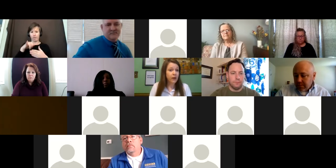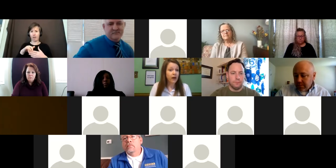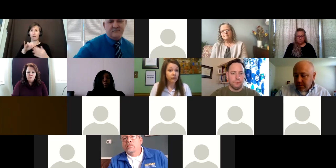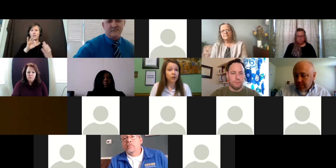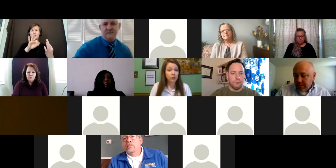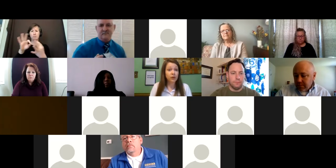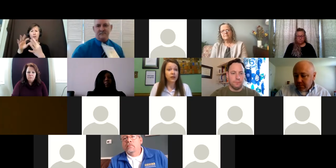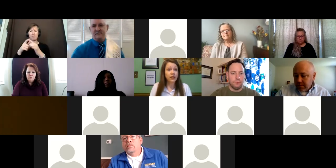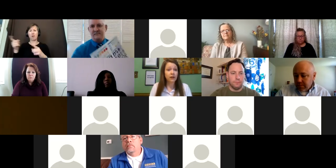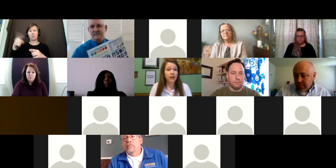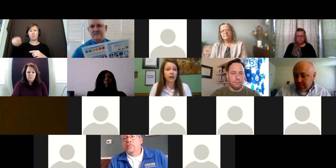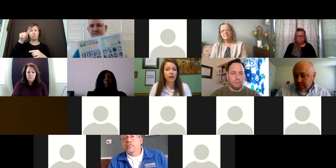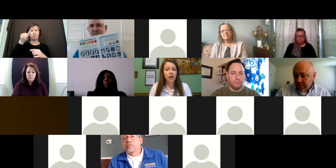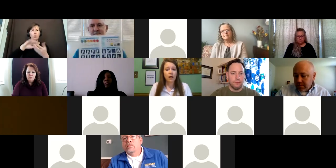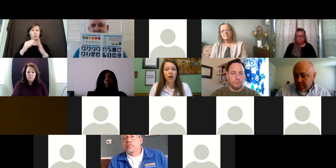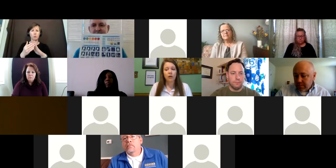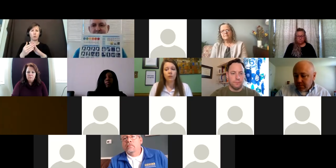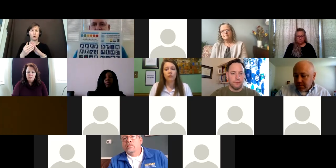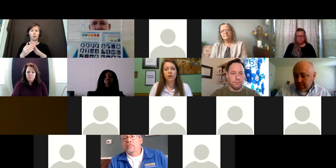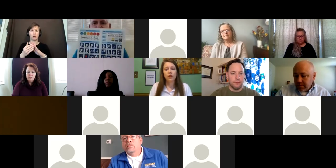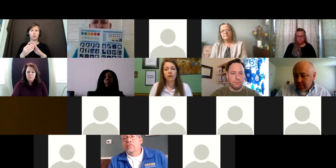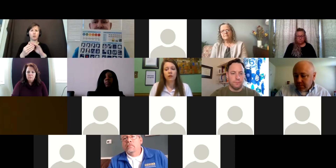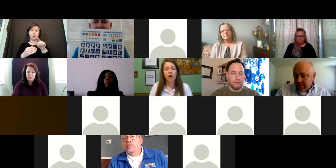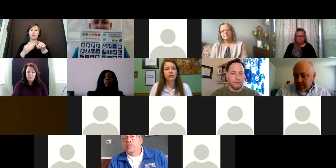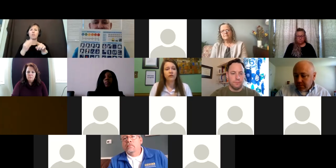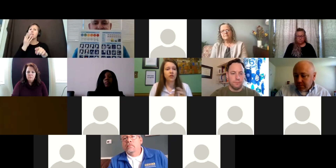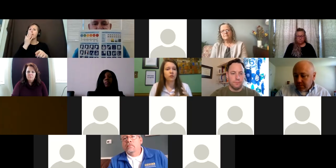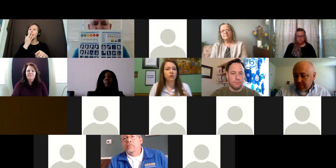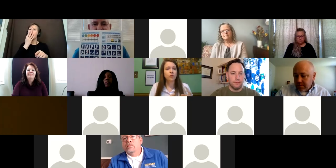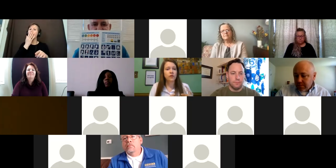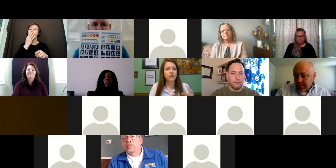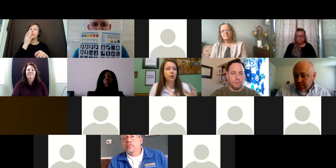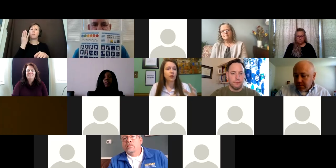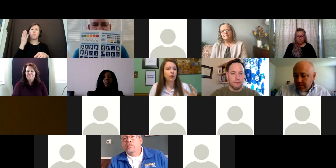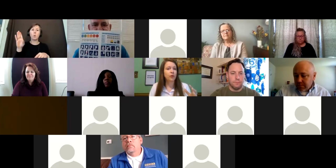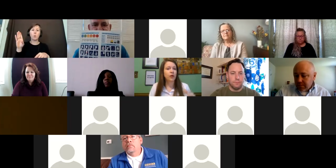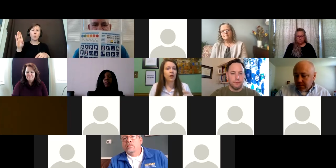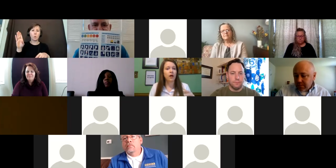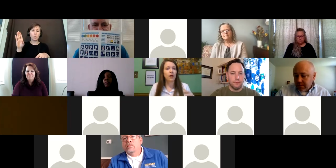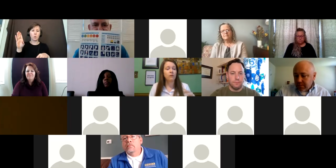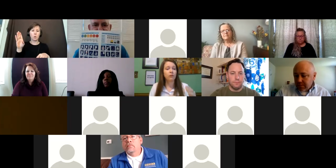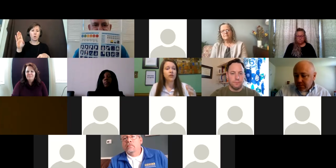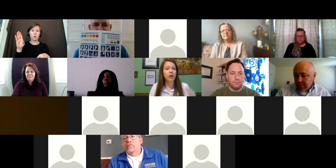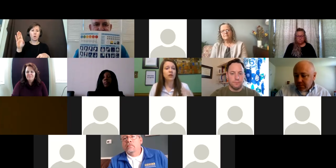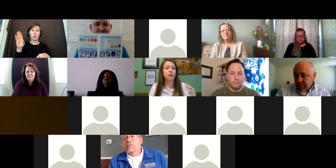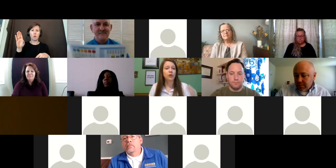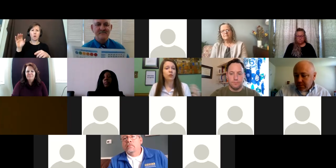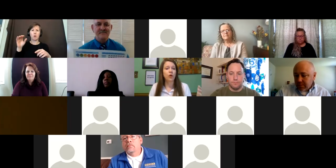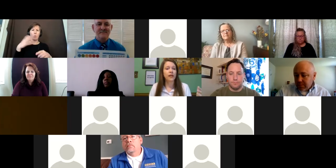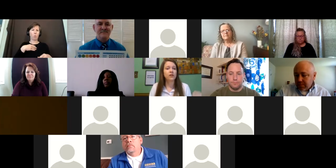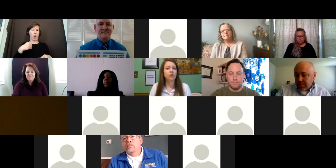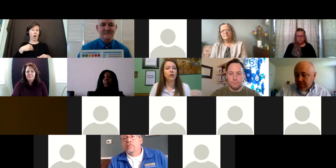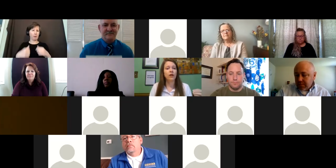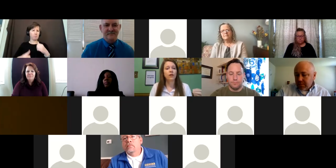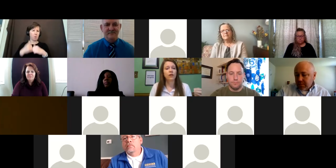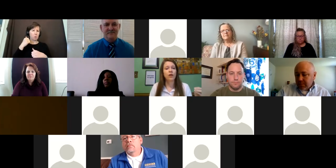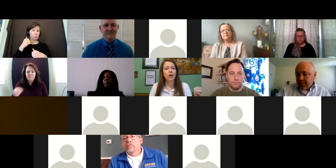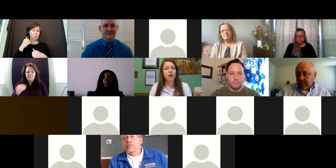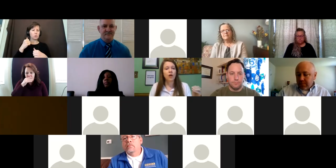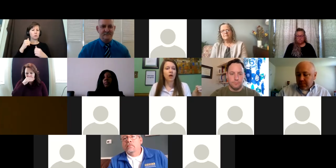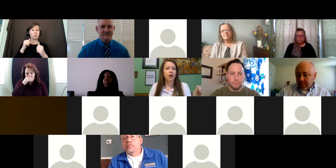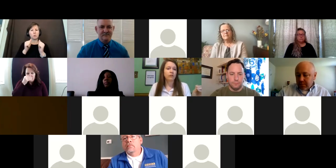had feedback from the community that the color version, which was blue, predominantly blue and white